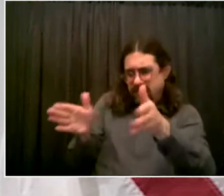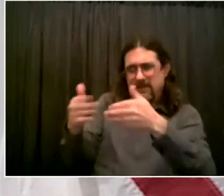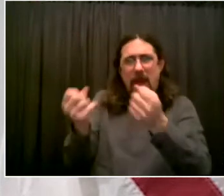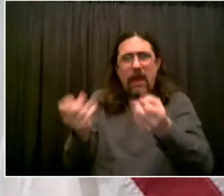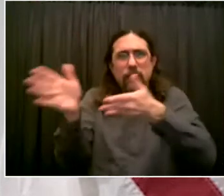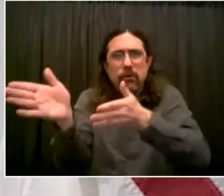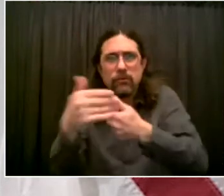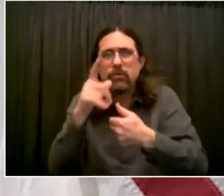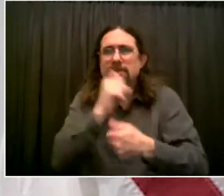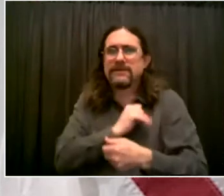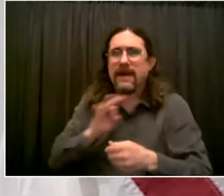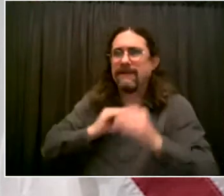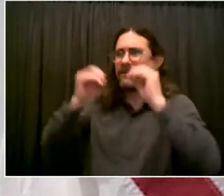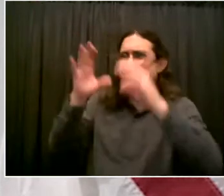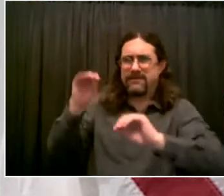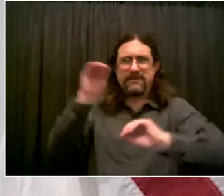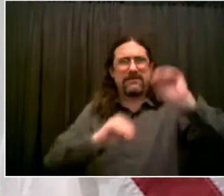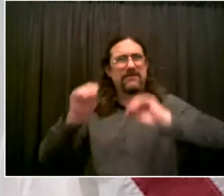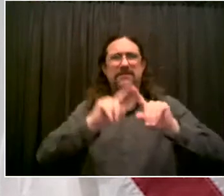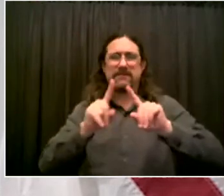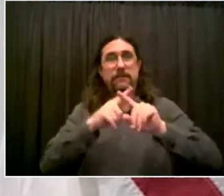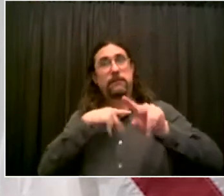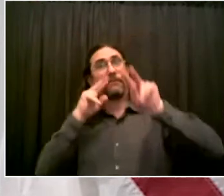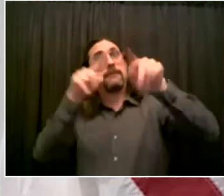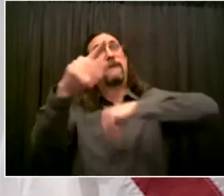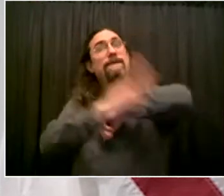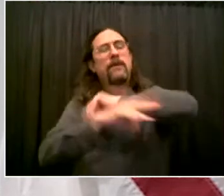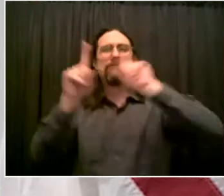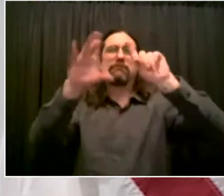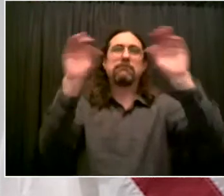ahead. Next is Juliet from 1010 Wins.